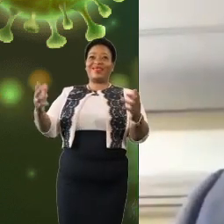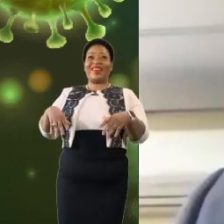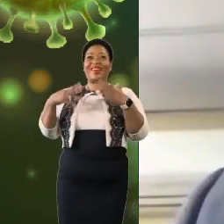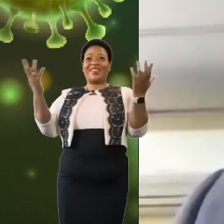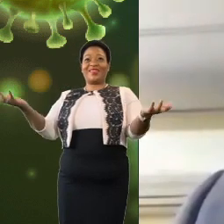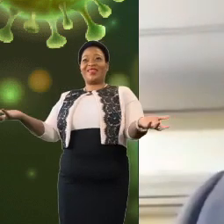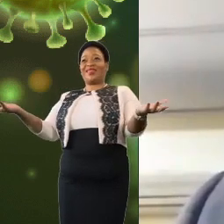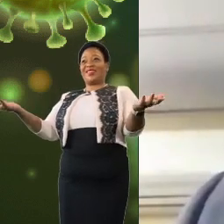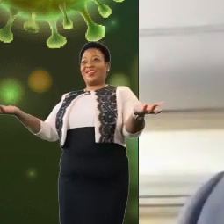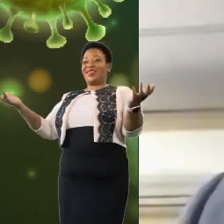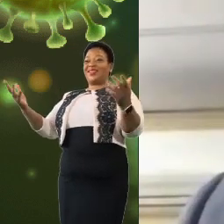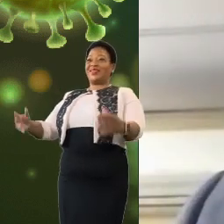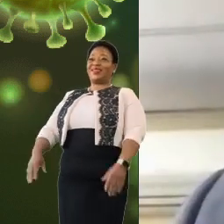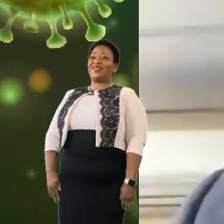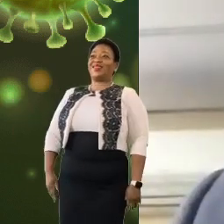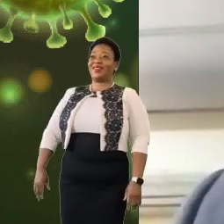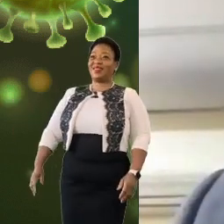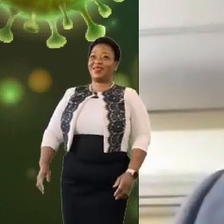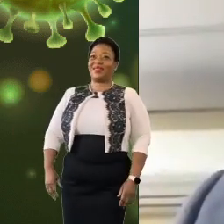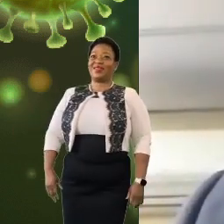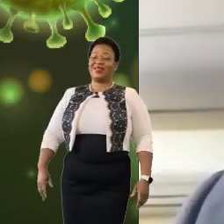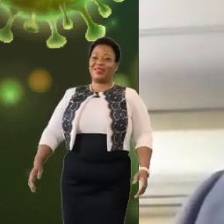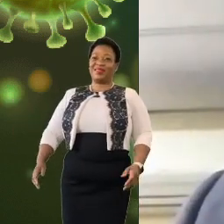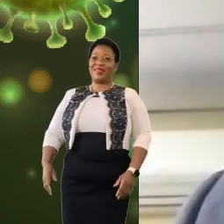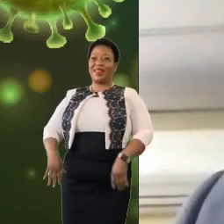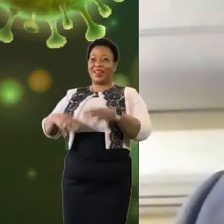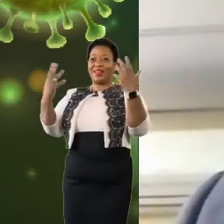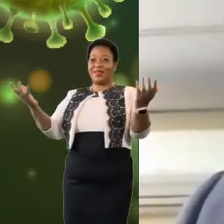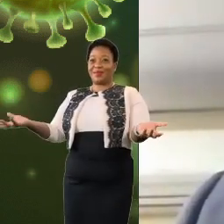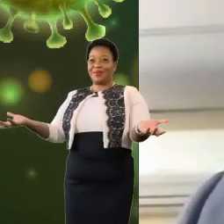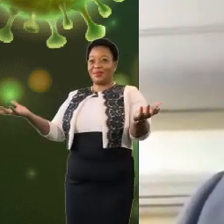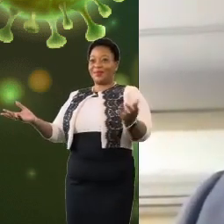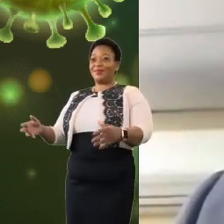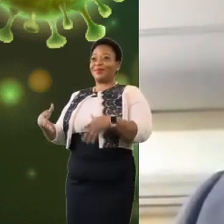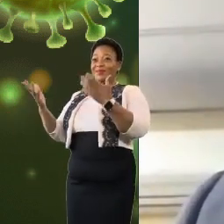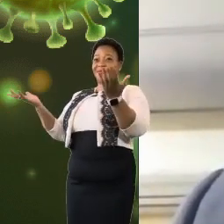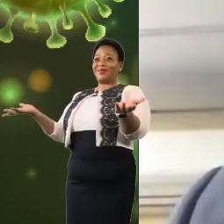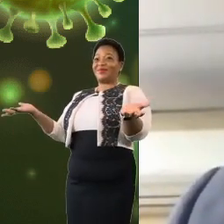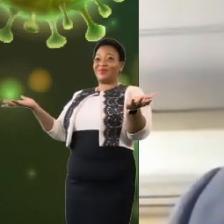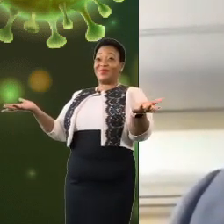for example, the calculation comes to